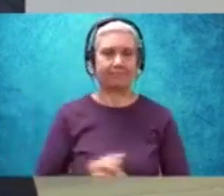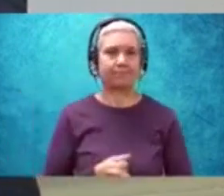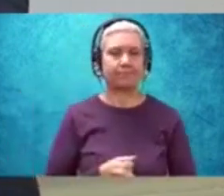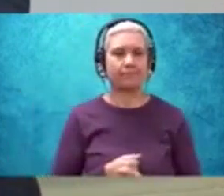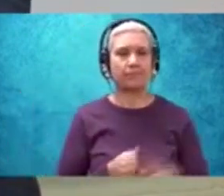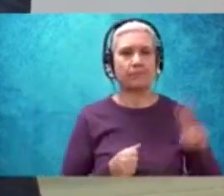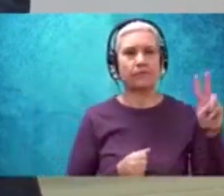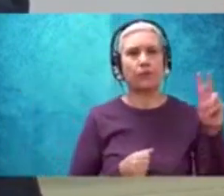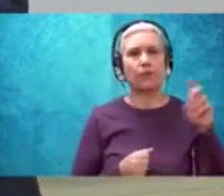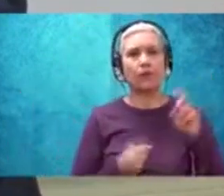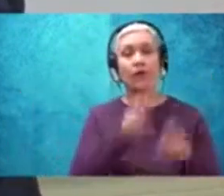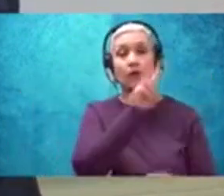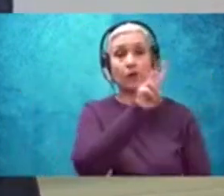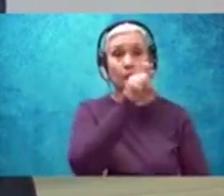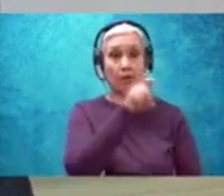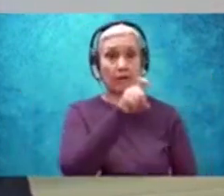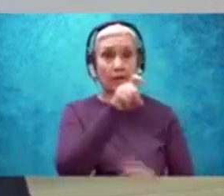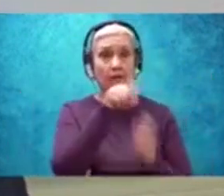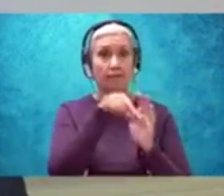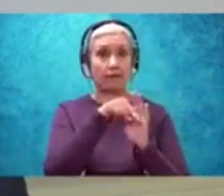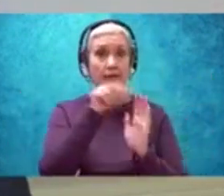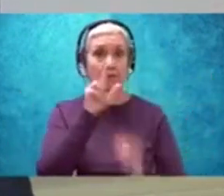minus 3 is equal to 0.